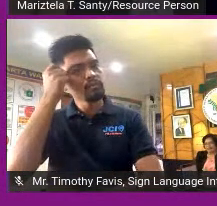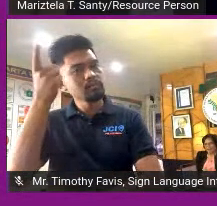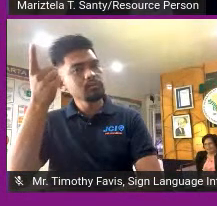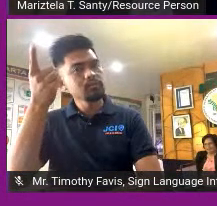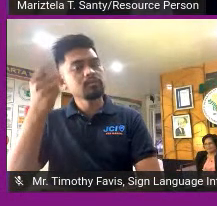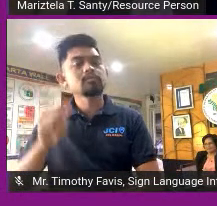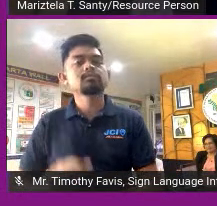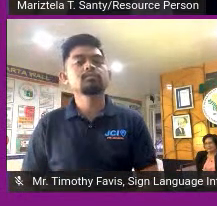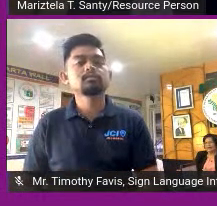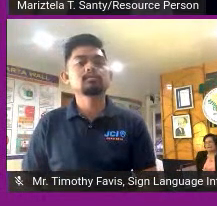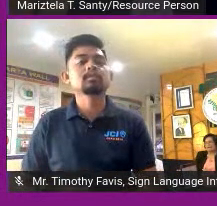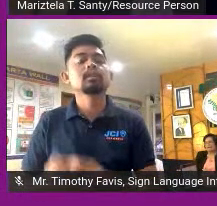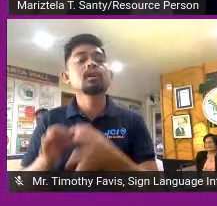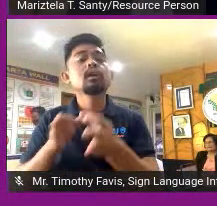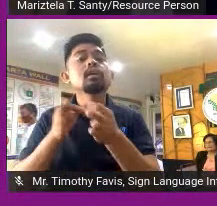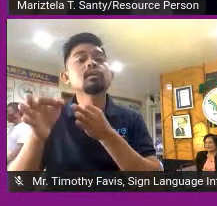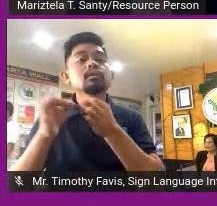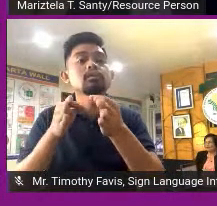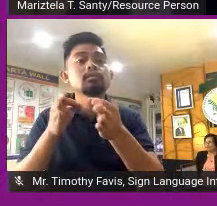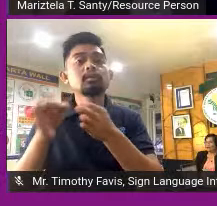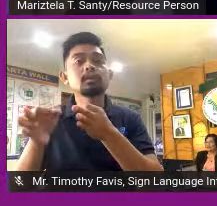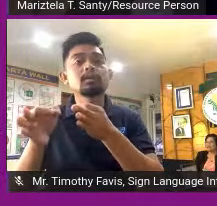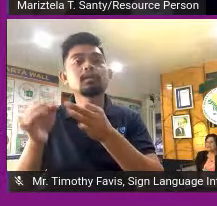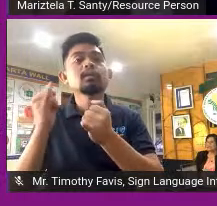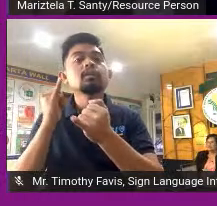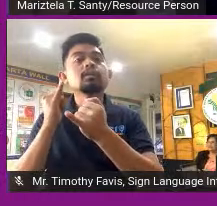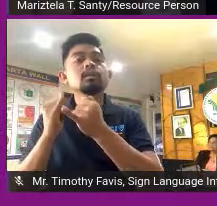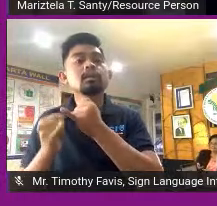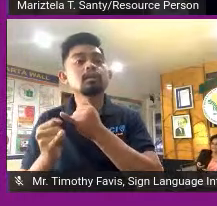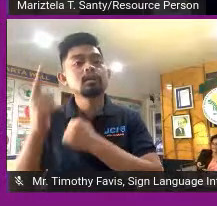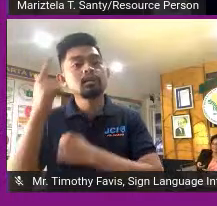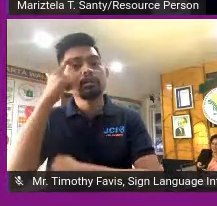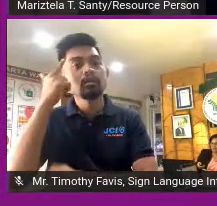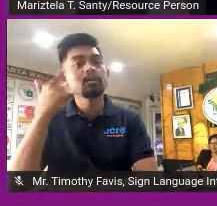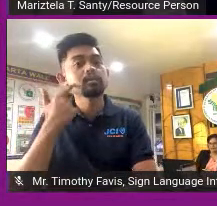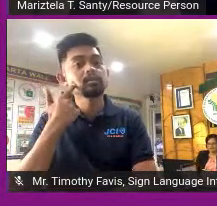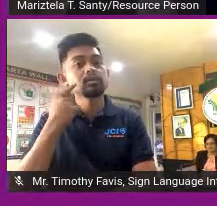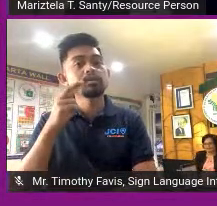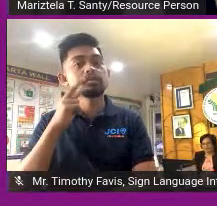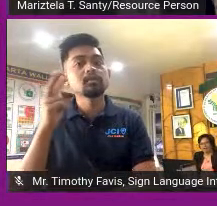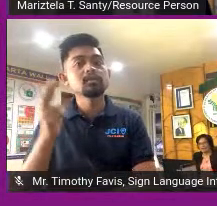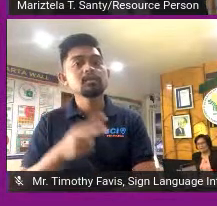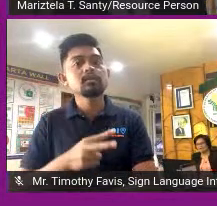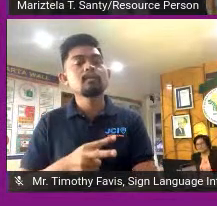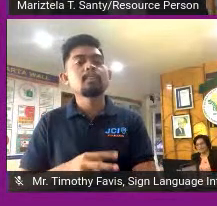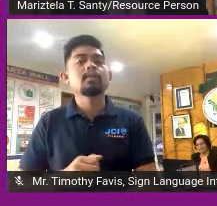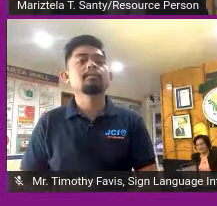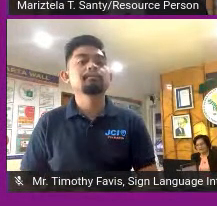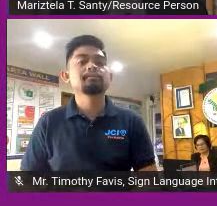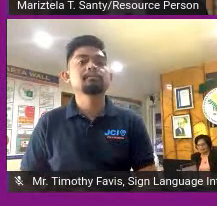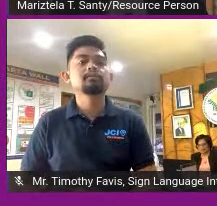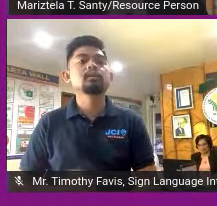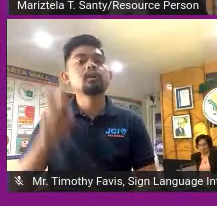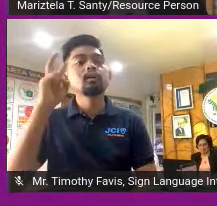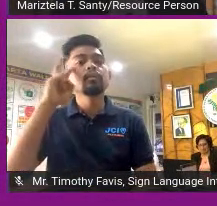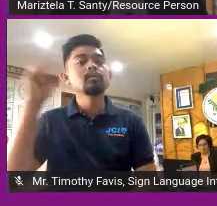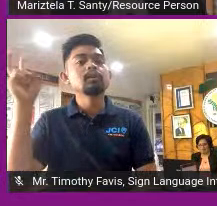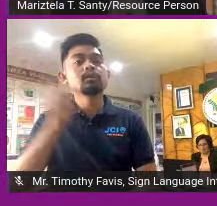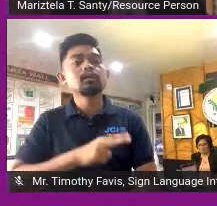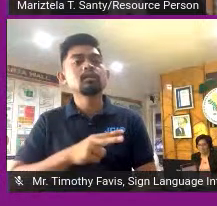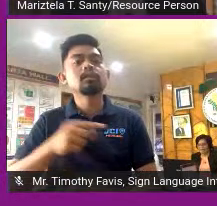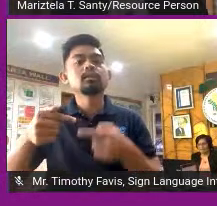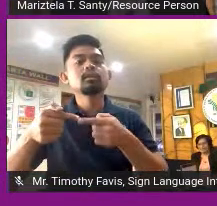This explains the last gender bias, which is violence against